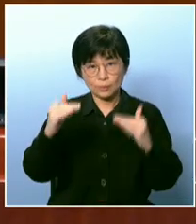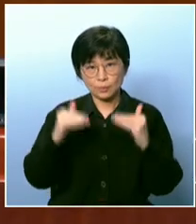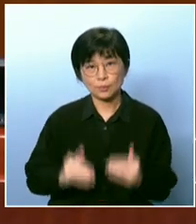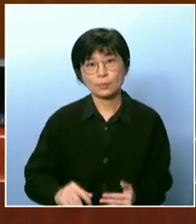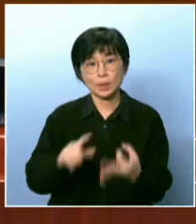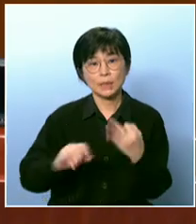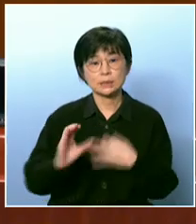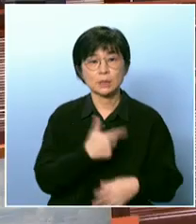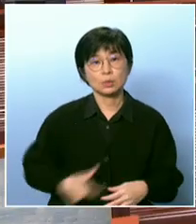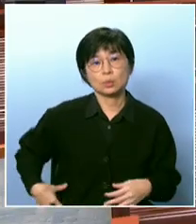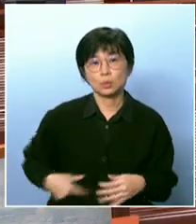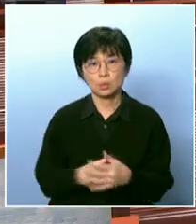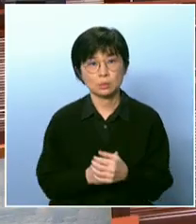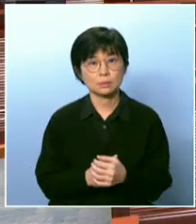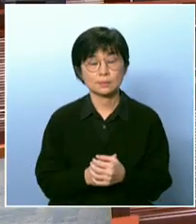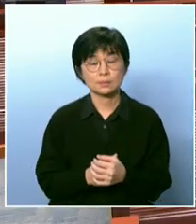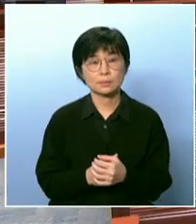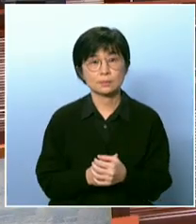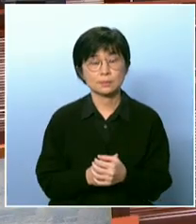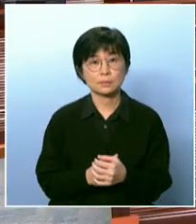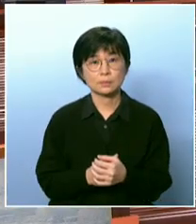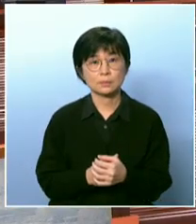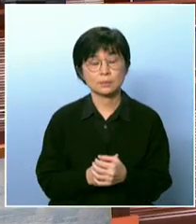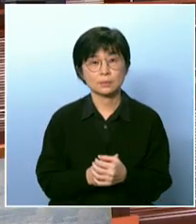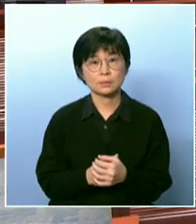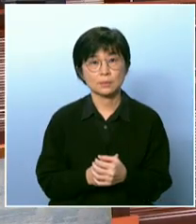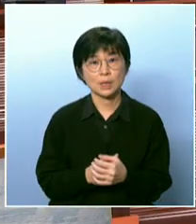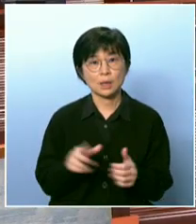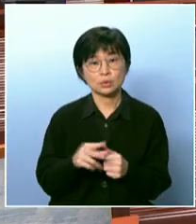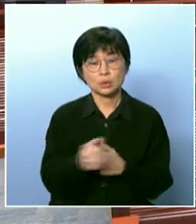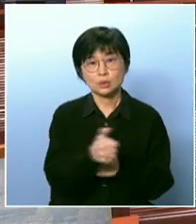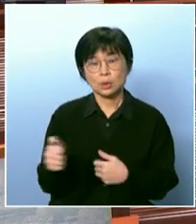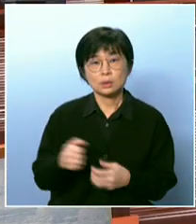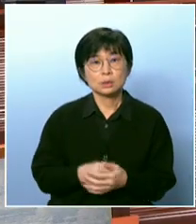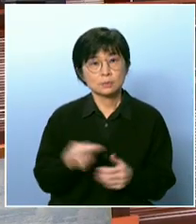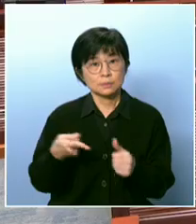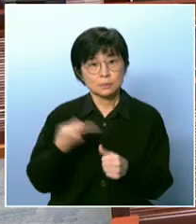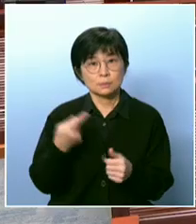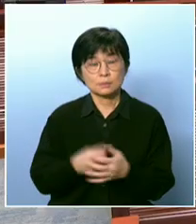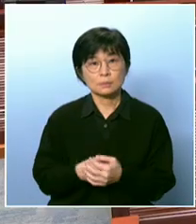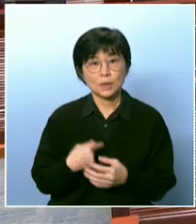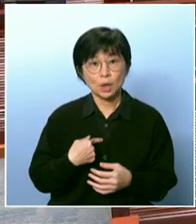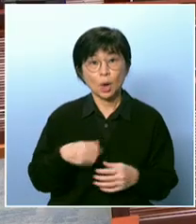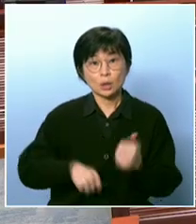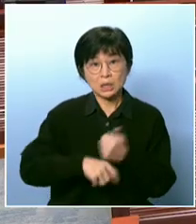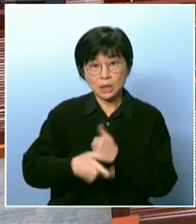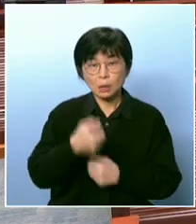meeting. Please provide such after the meeting. Thank you. Ms. Grace Chen.